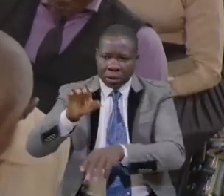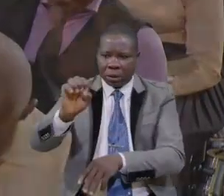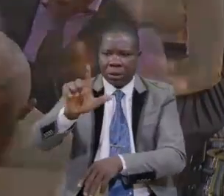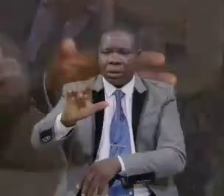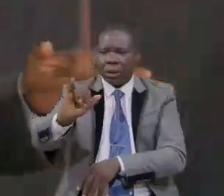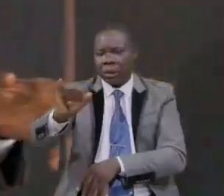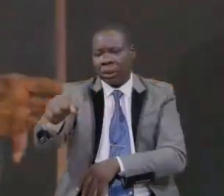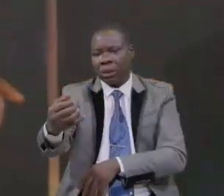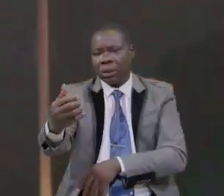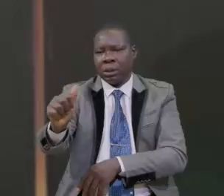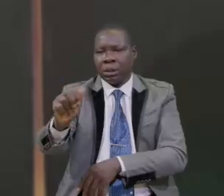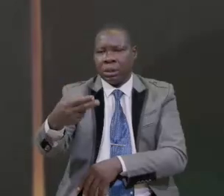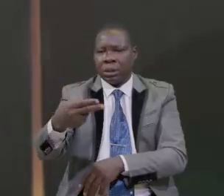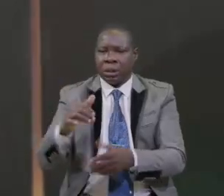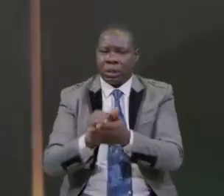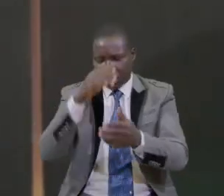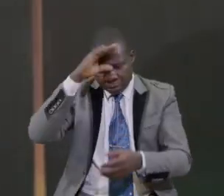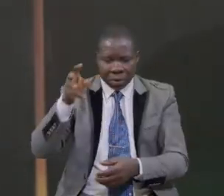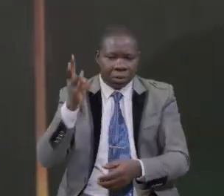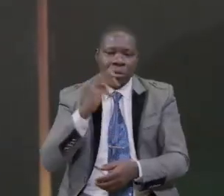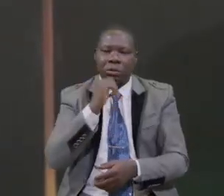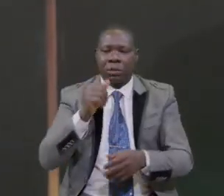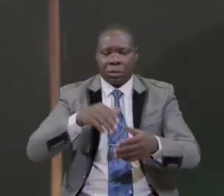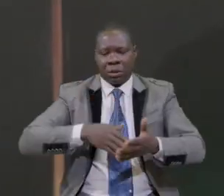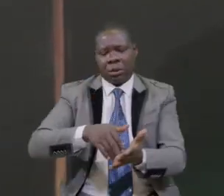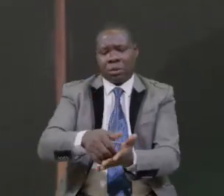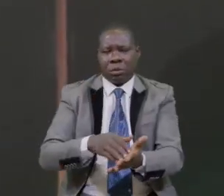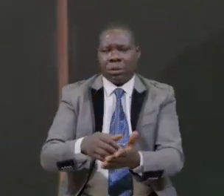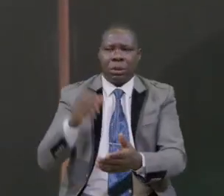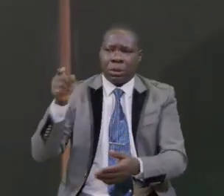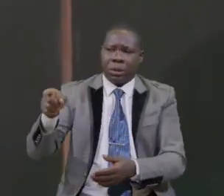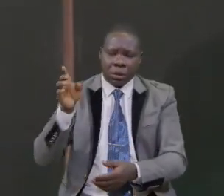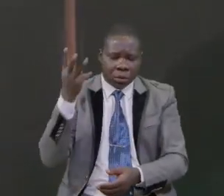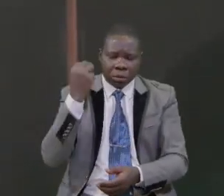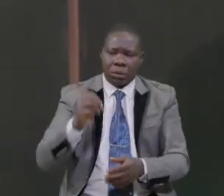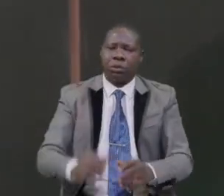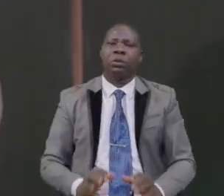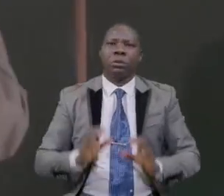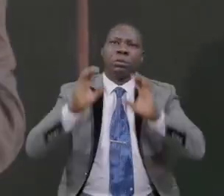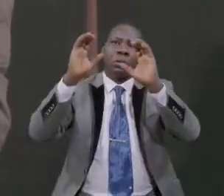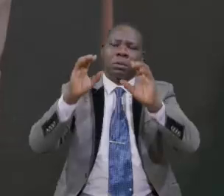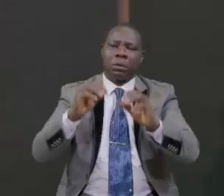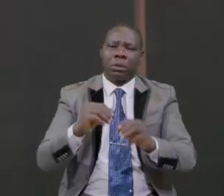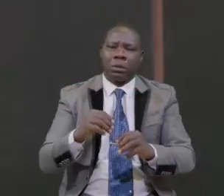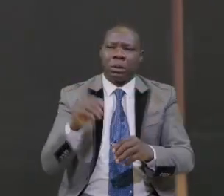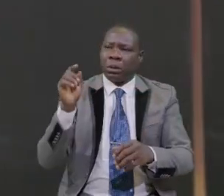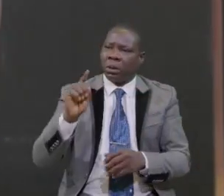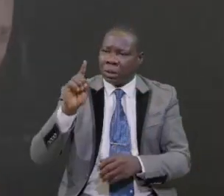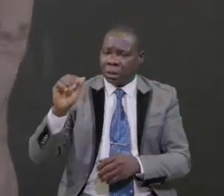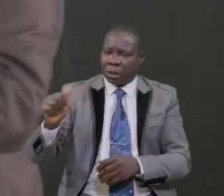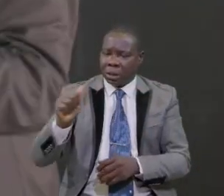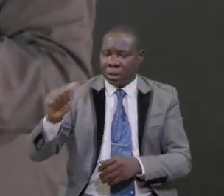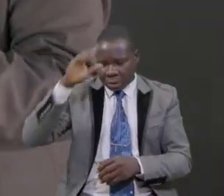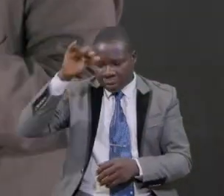was consecrated and concentrated. A man of one goal, a man of one path,